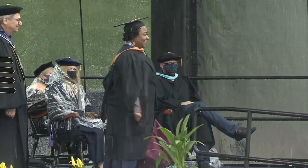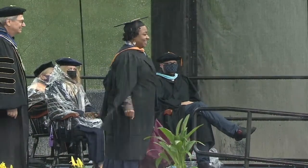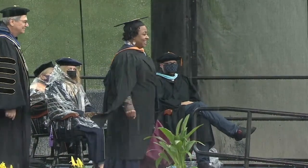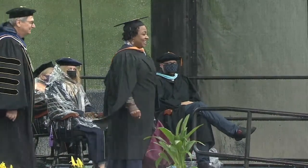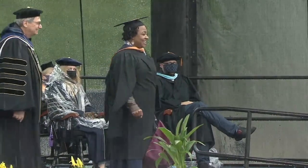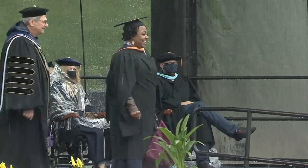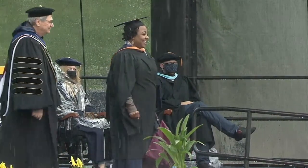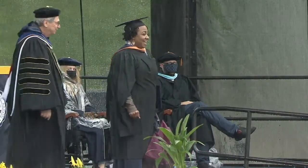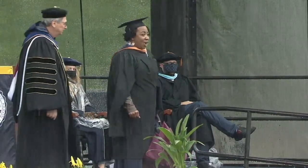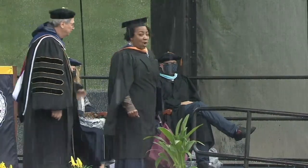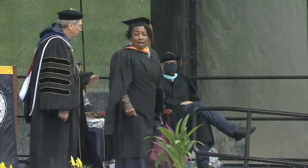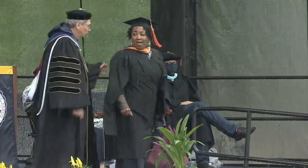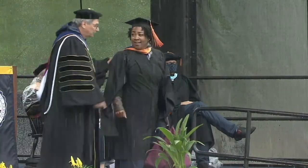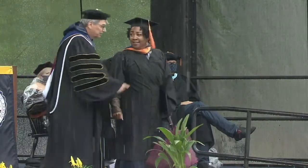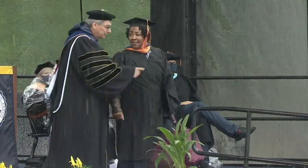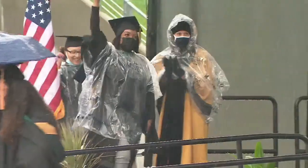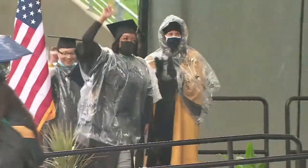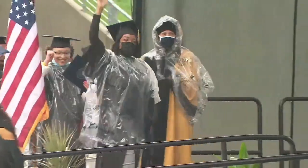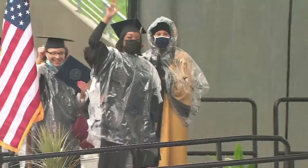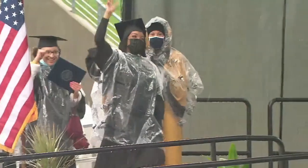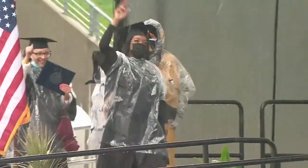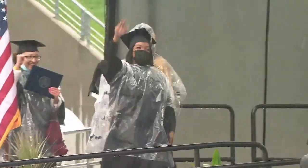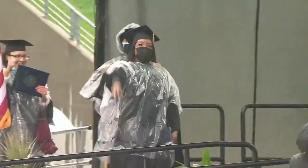Kenya James.